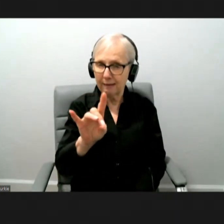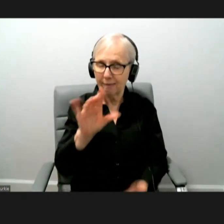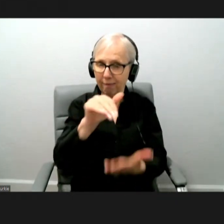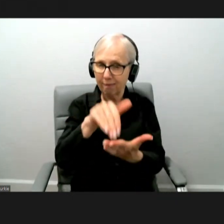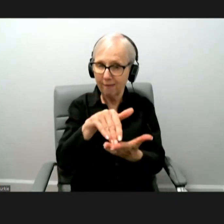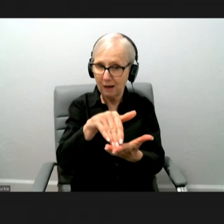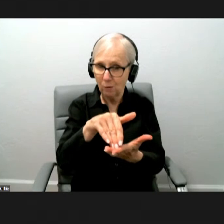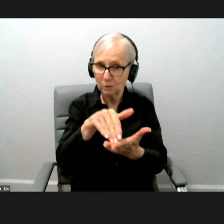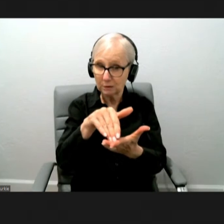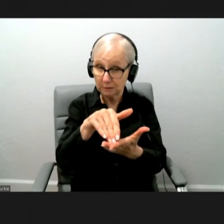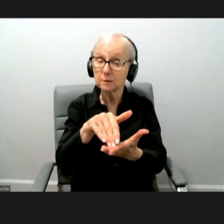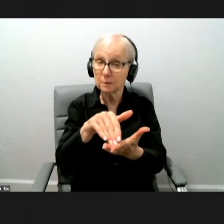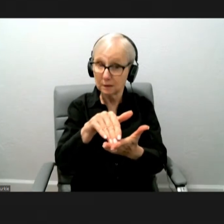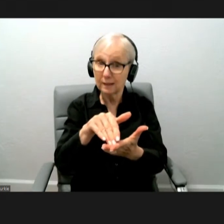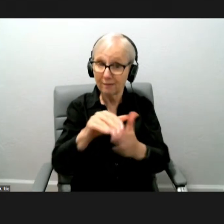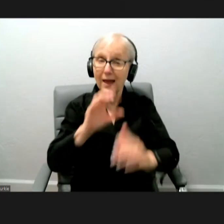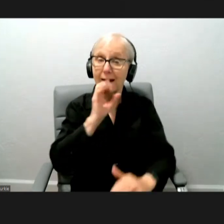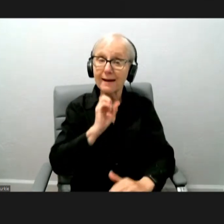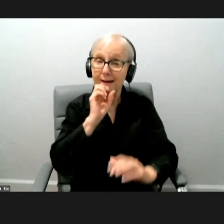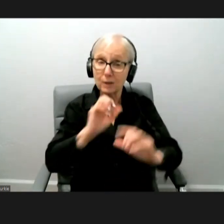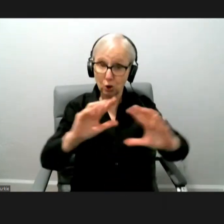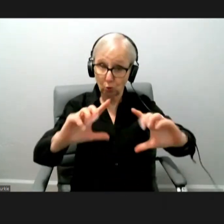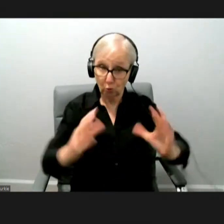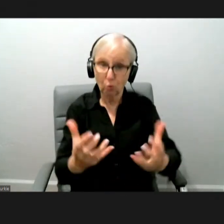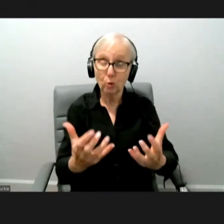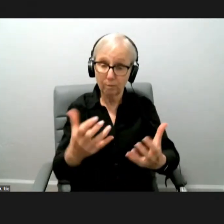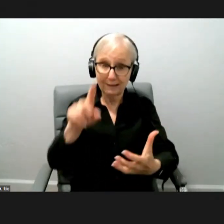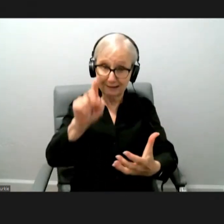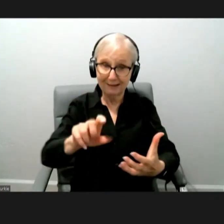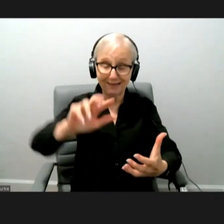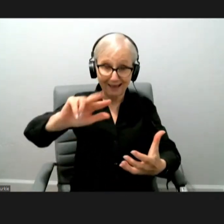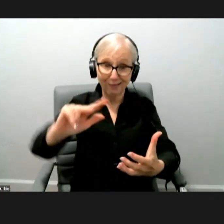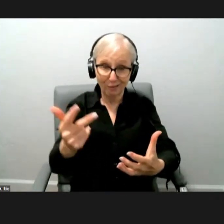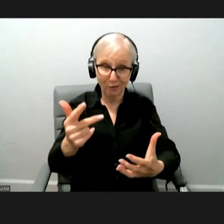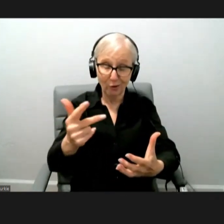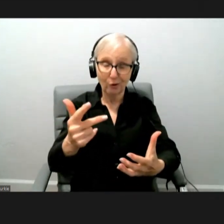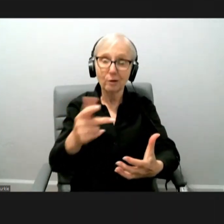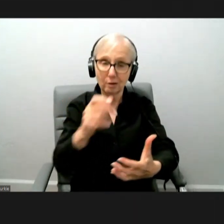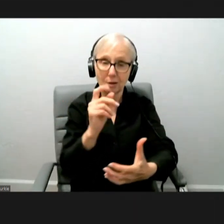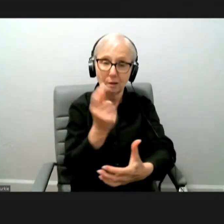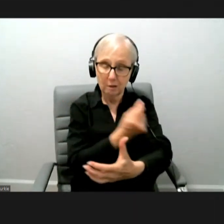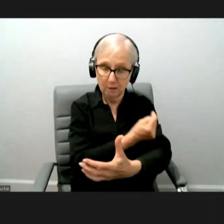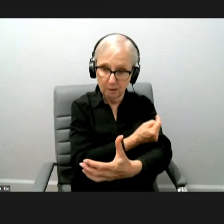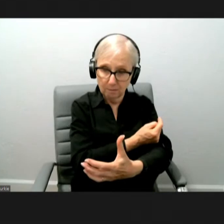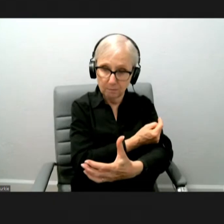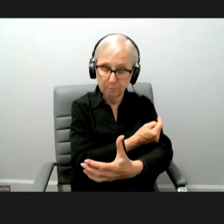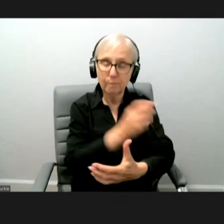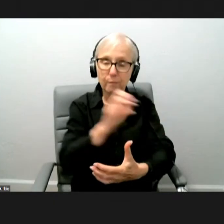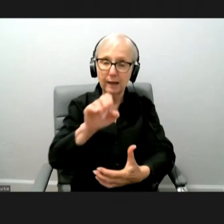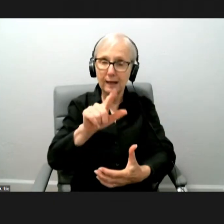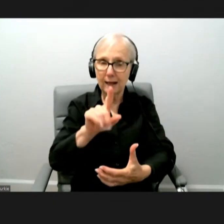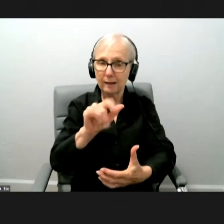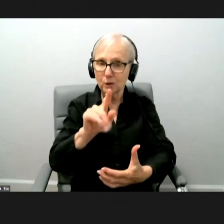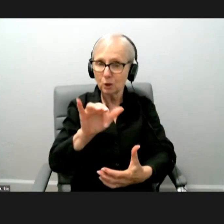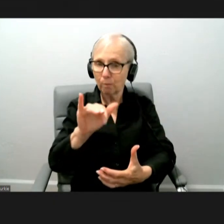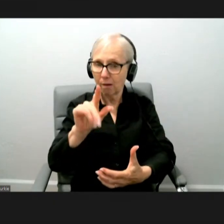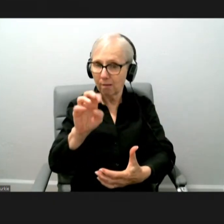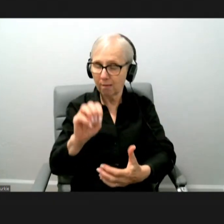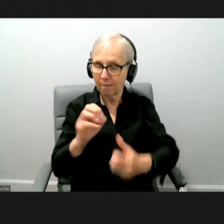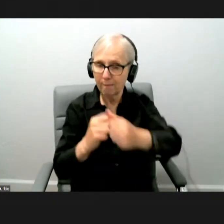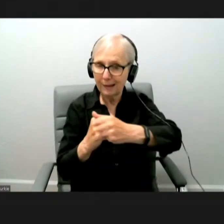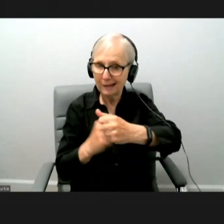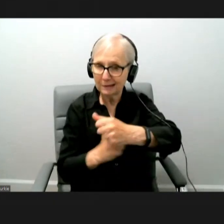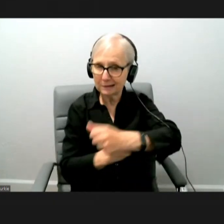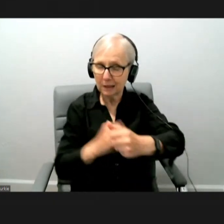least 5 months out from their second dose and would be eligible. Based on our